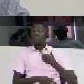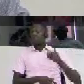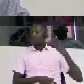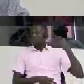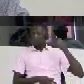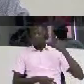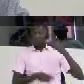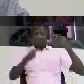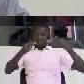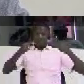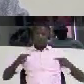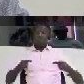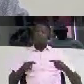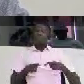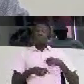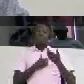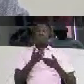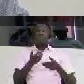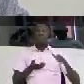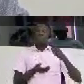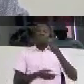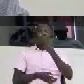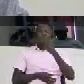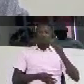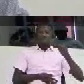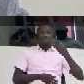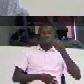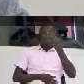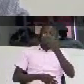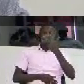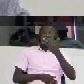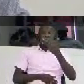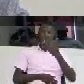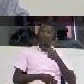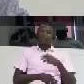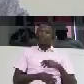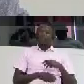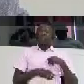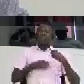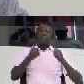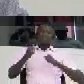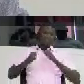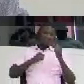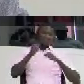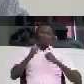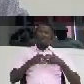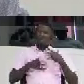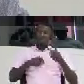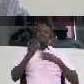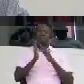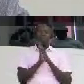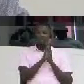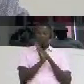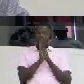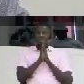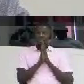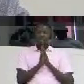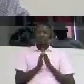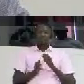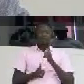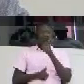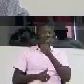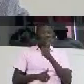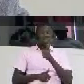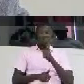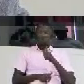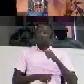the 2009 witch hunting exercise conducted against innocent Gambians by the former